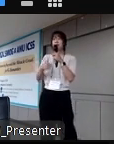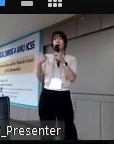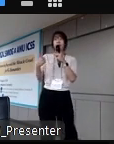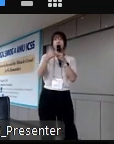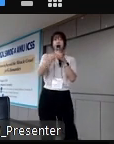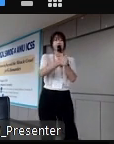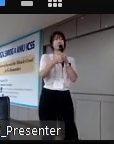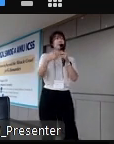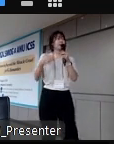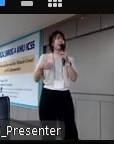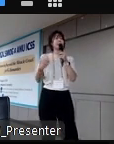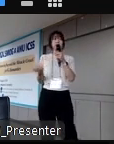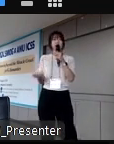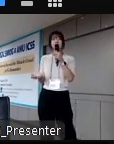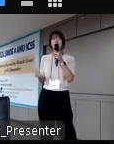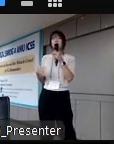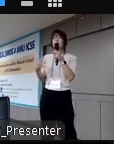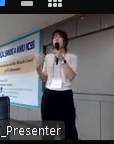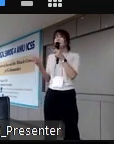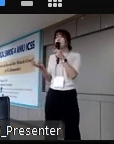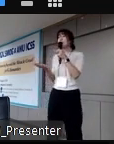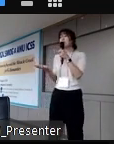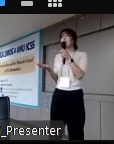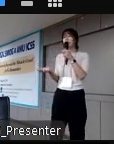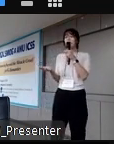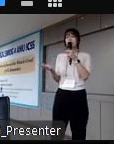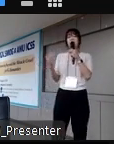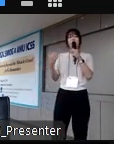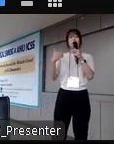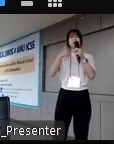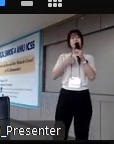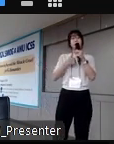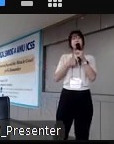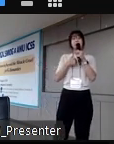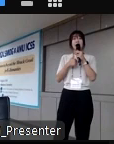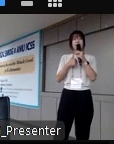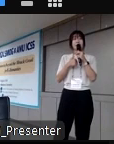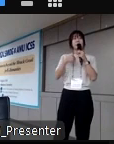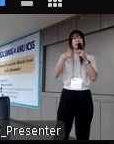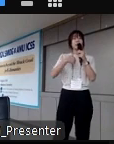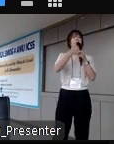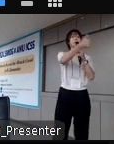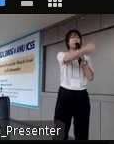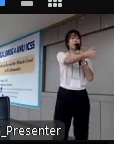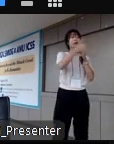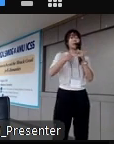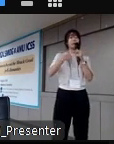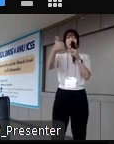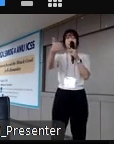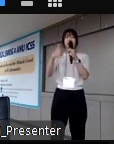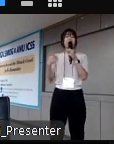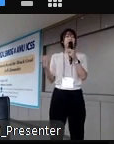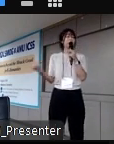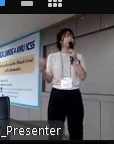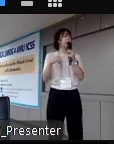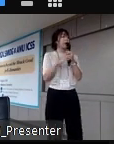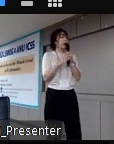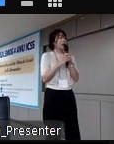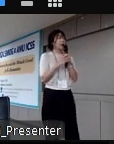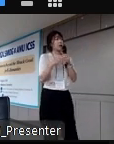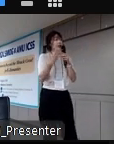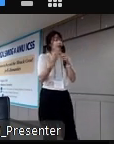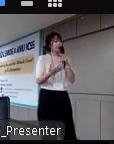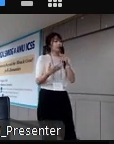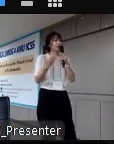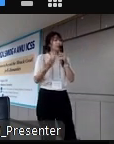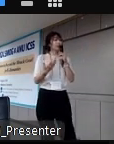sign language verbs than subjects. So there are many cases of verbs where the subject is not marked, but the object is marked by the verb. And